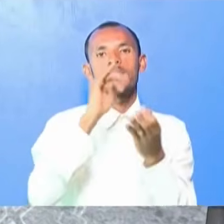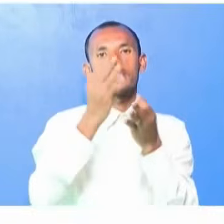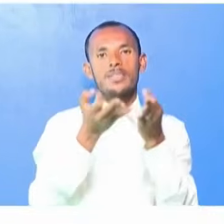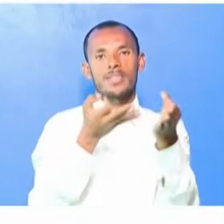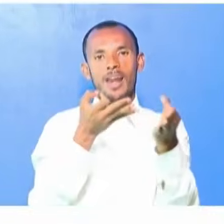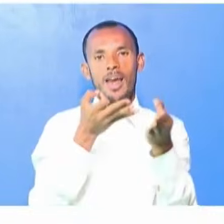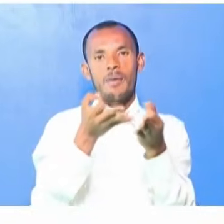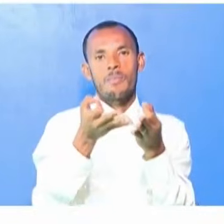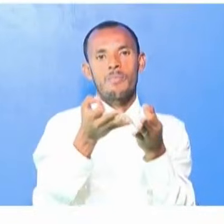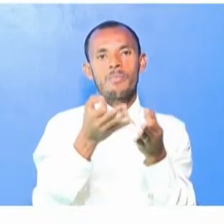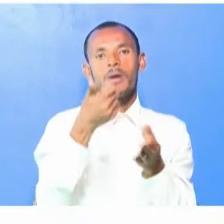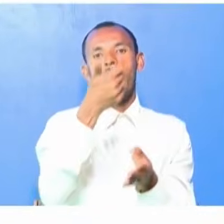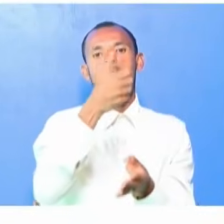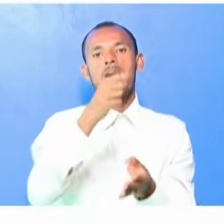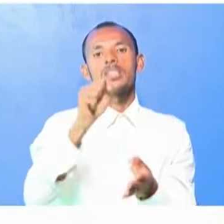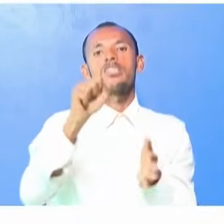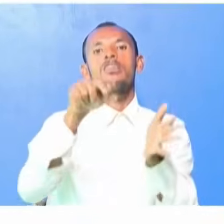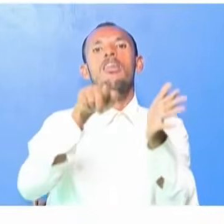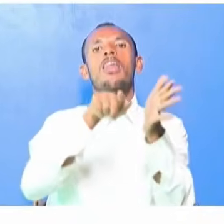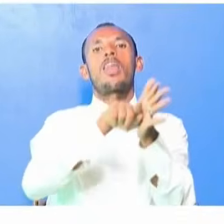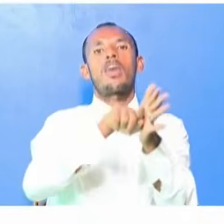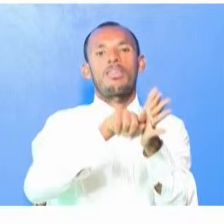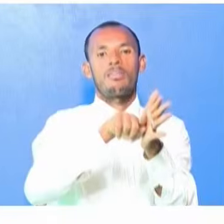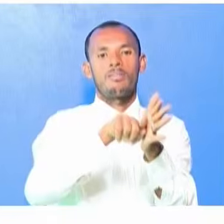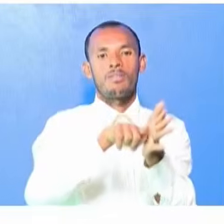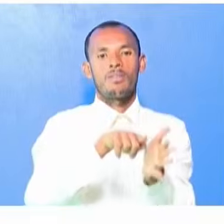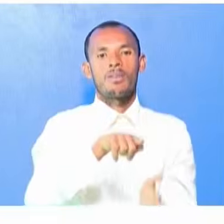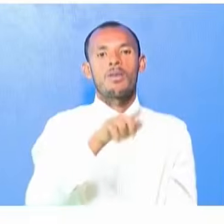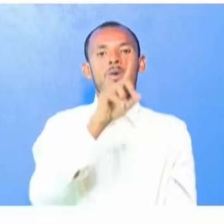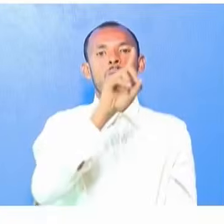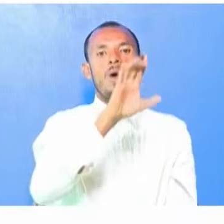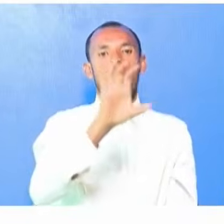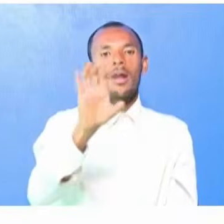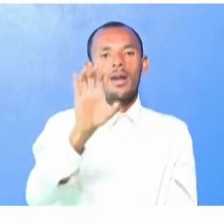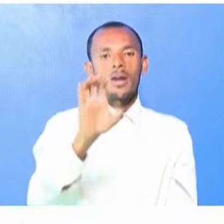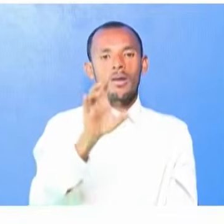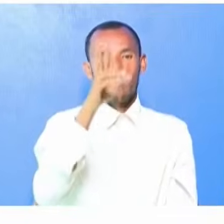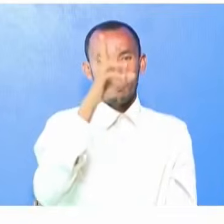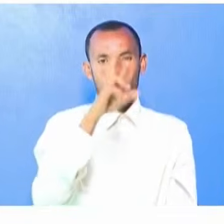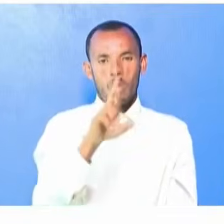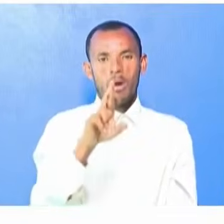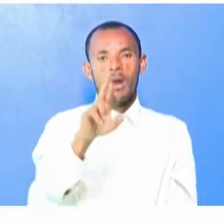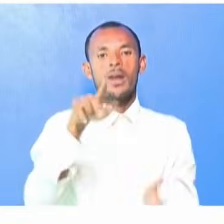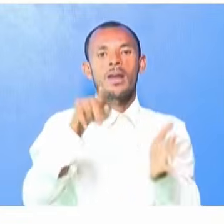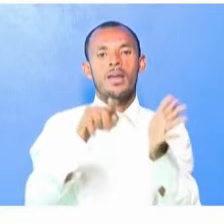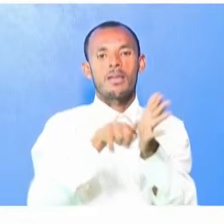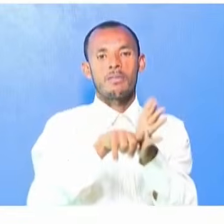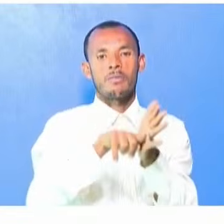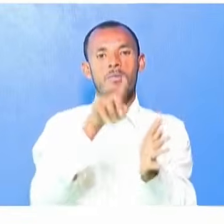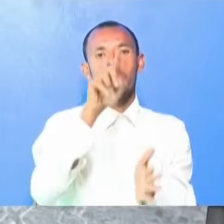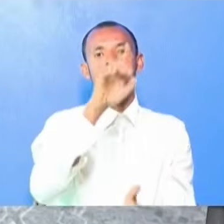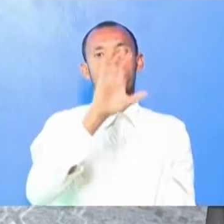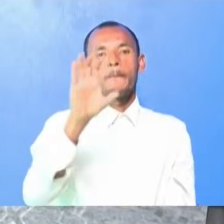described as minus 100 or negative